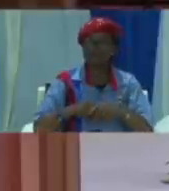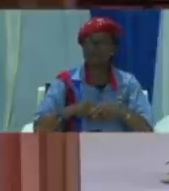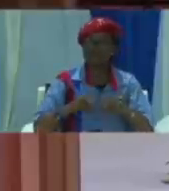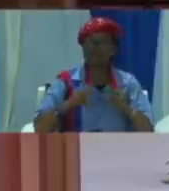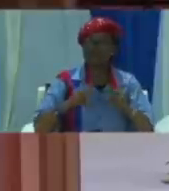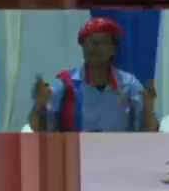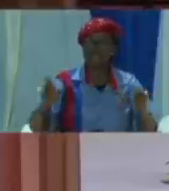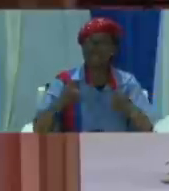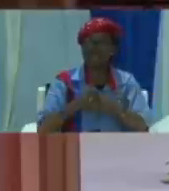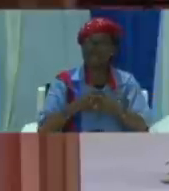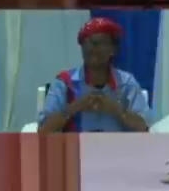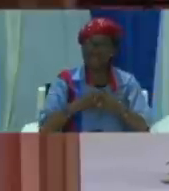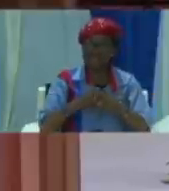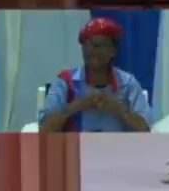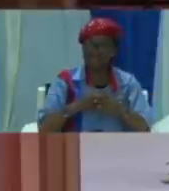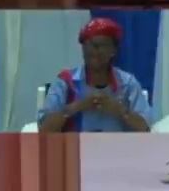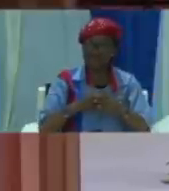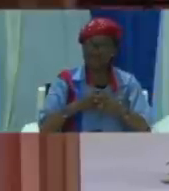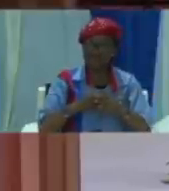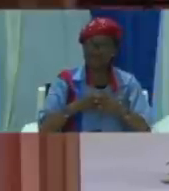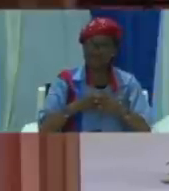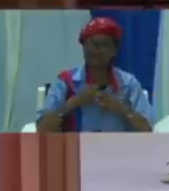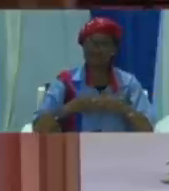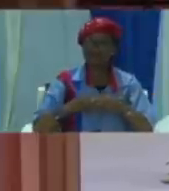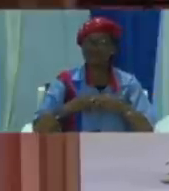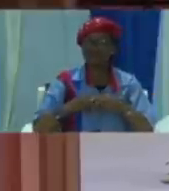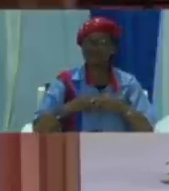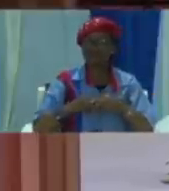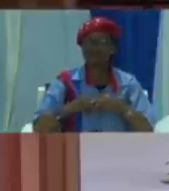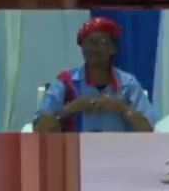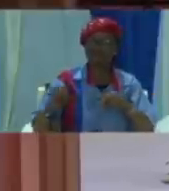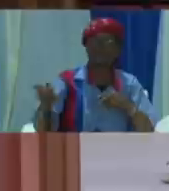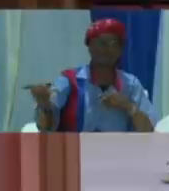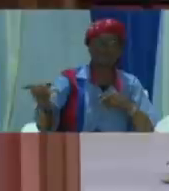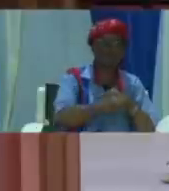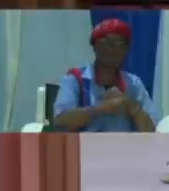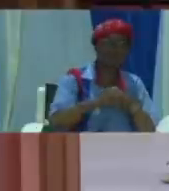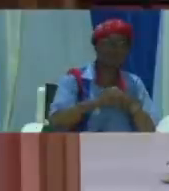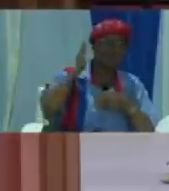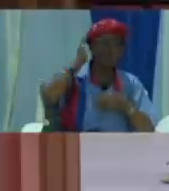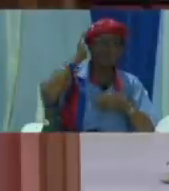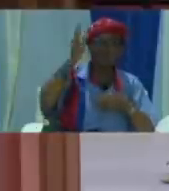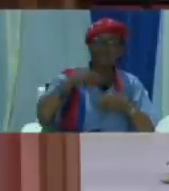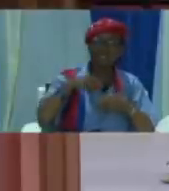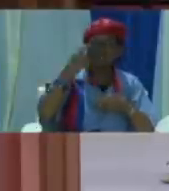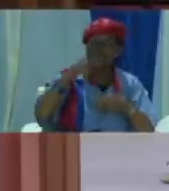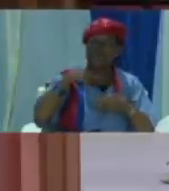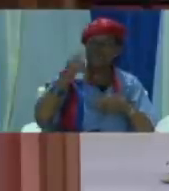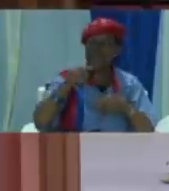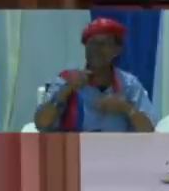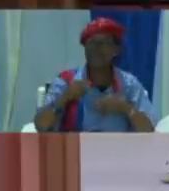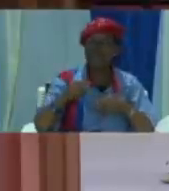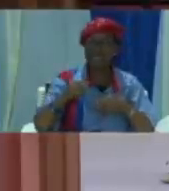Very soon. Like. You will say, oh, we pay. I have more